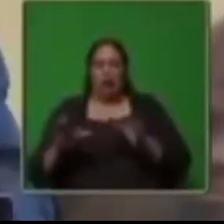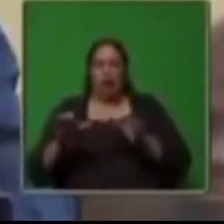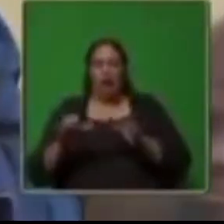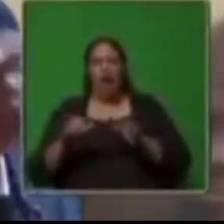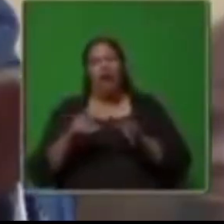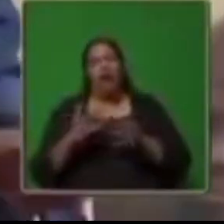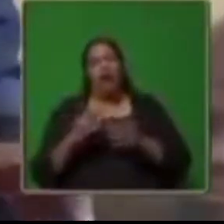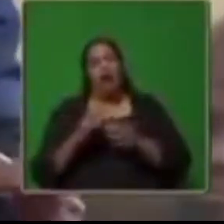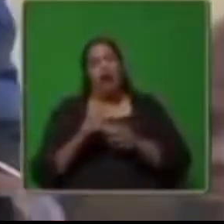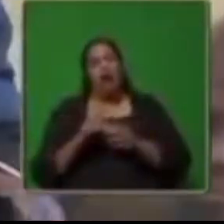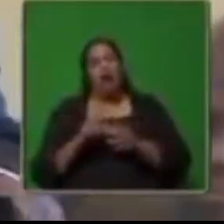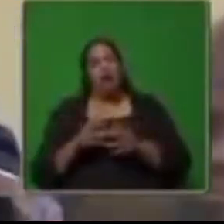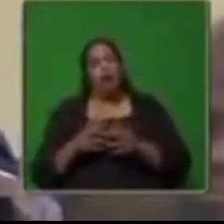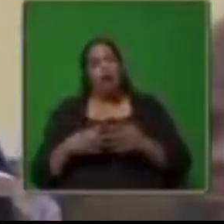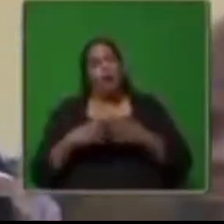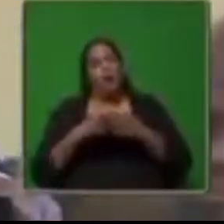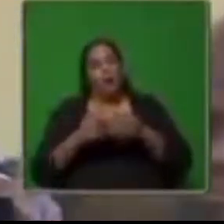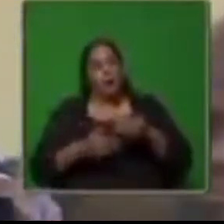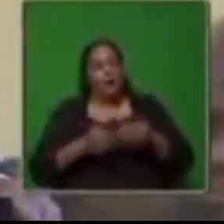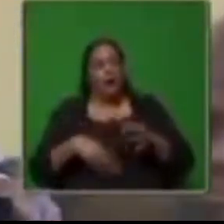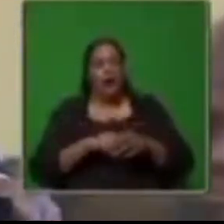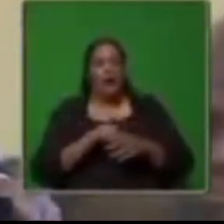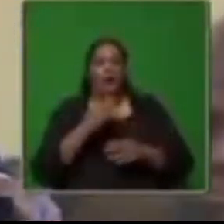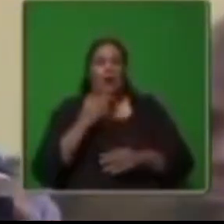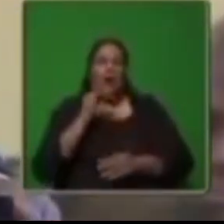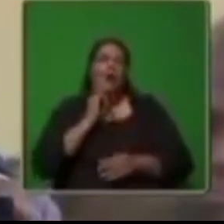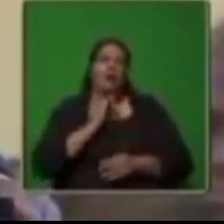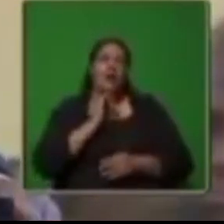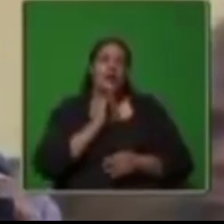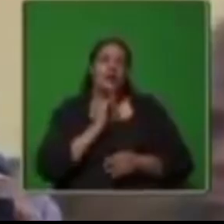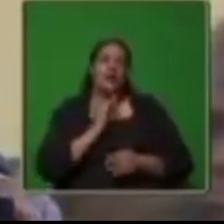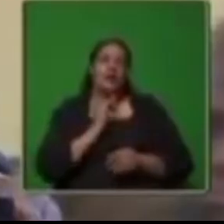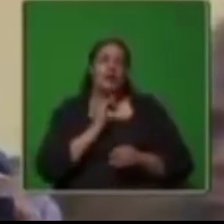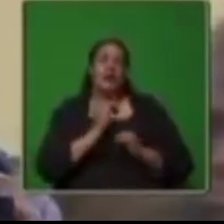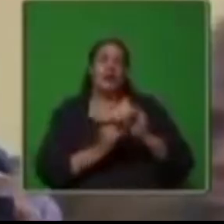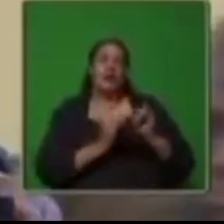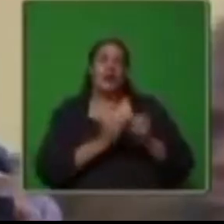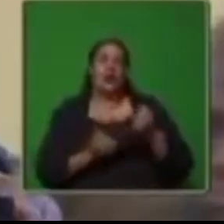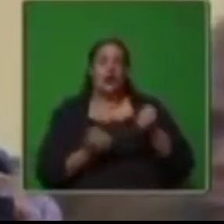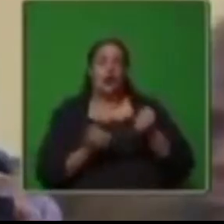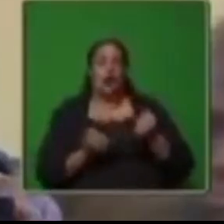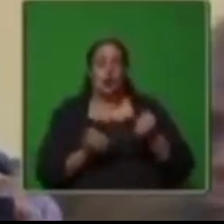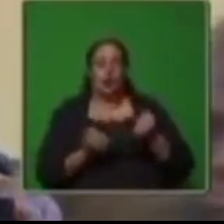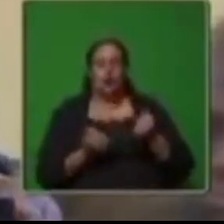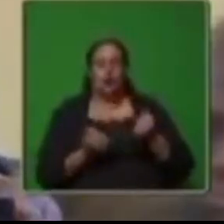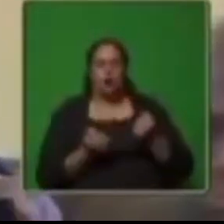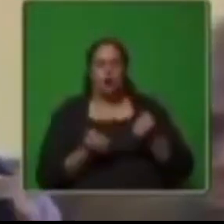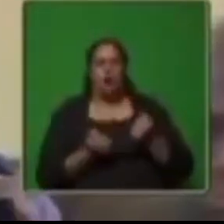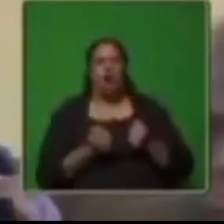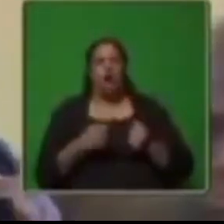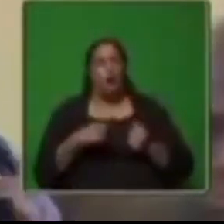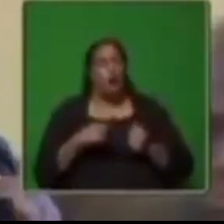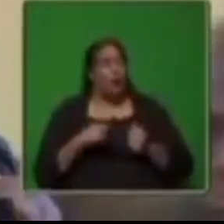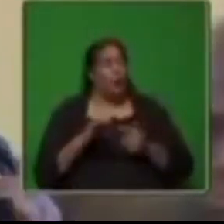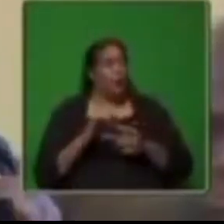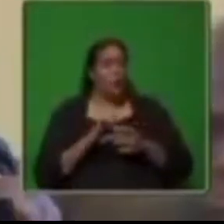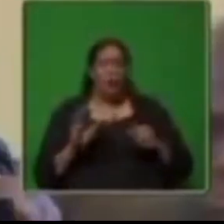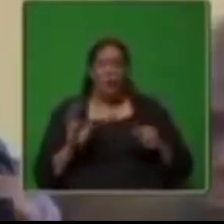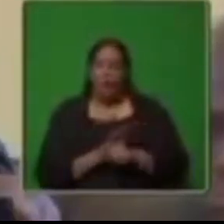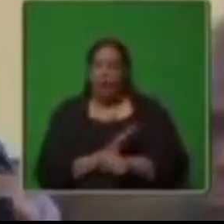by instituting proceedings against Israel in the International Court of Justice. We are fully